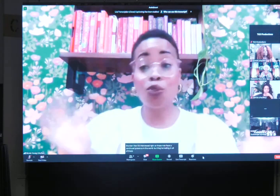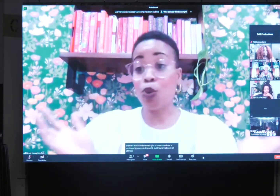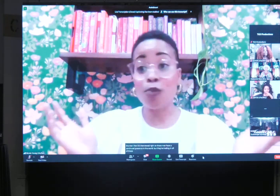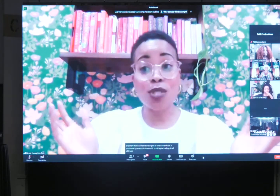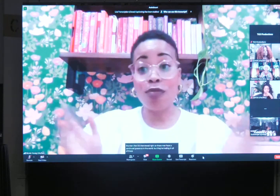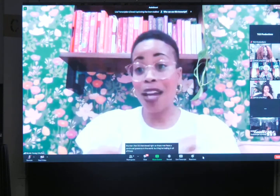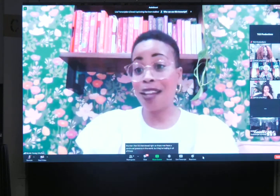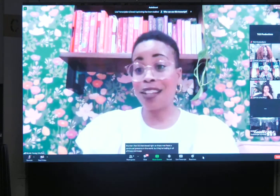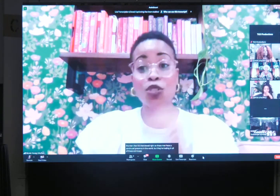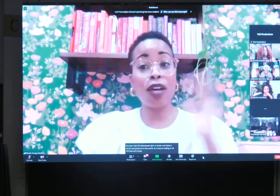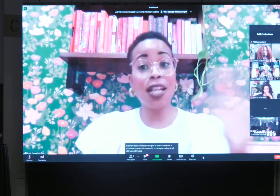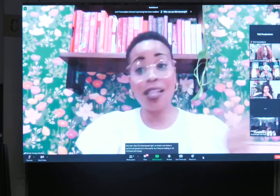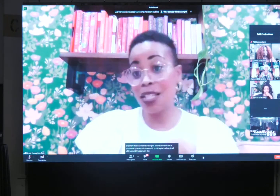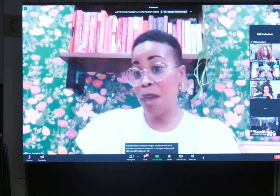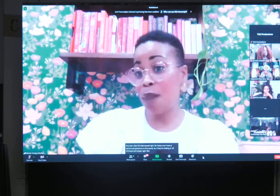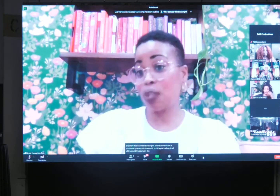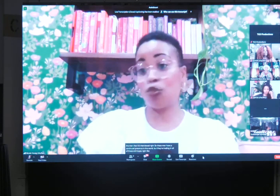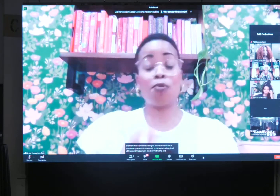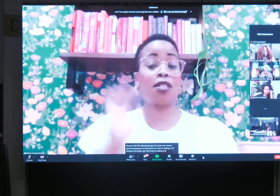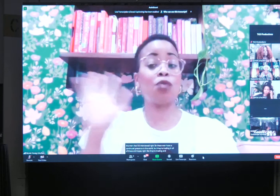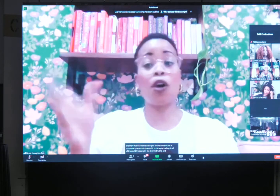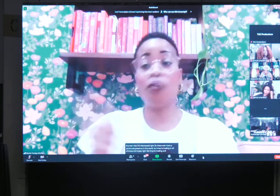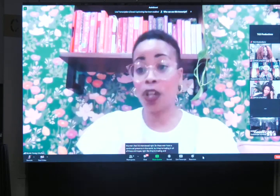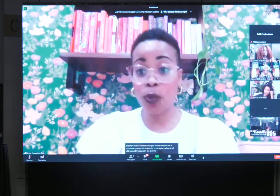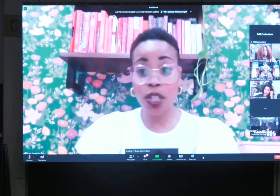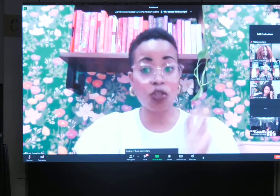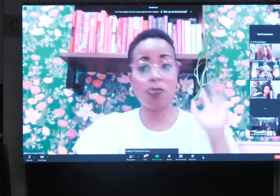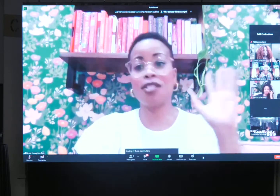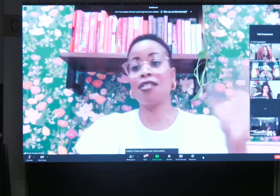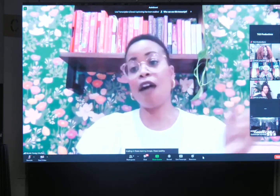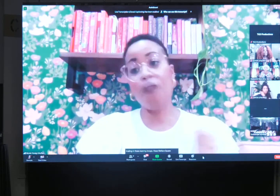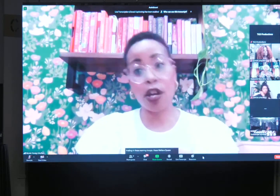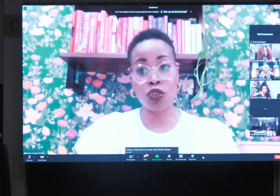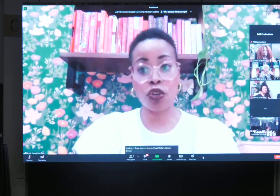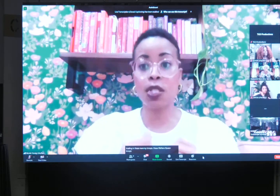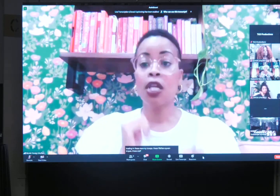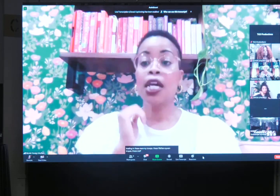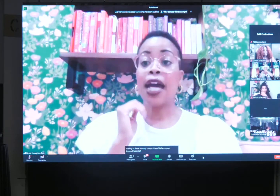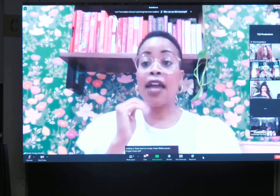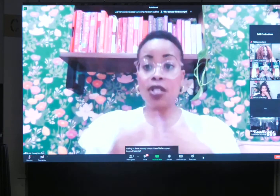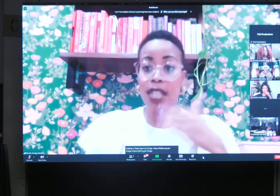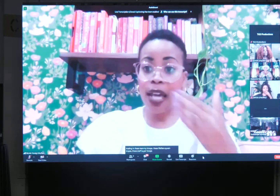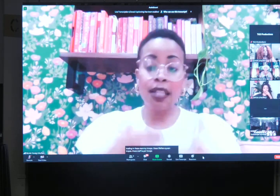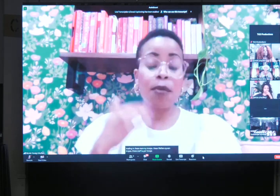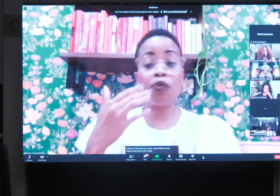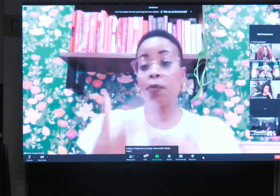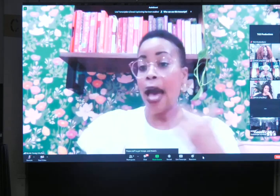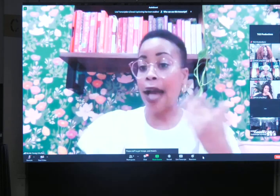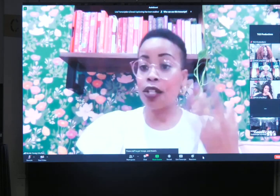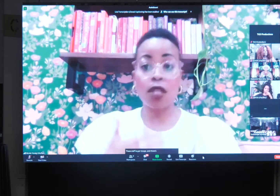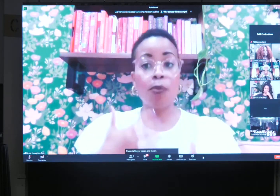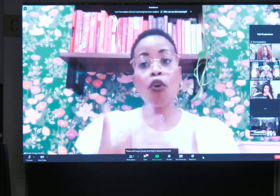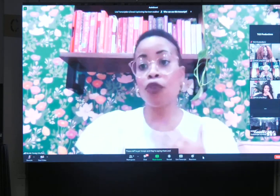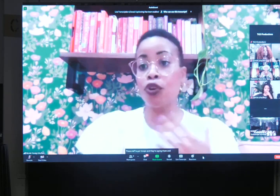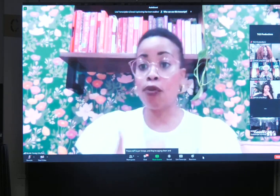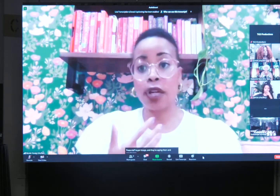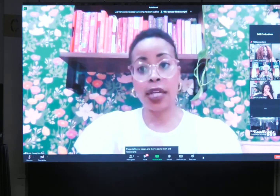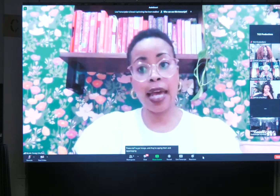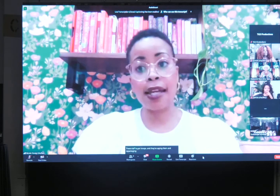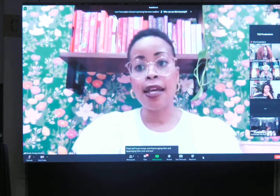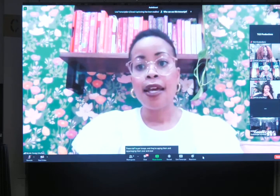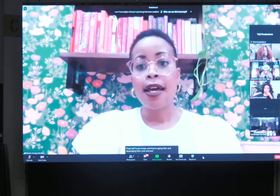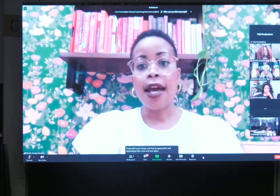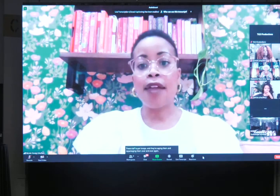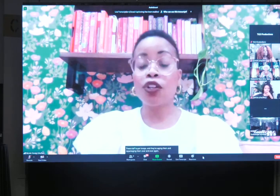old tropes, right? They're trading in these mammy tropes, these welfare queen tropes, these sapphire tropes. and they're saying them and repackaging them over and over